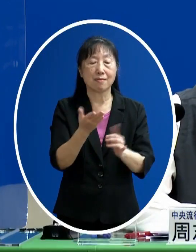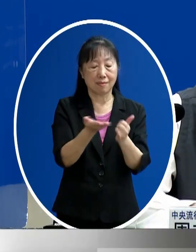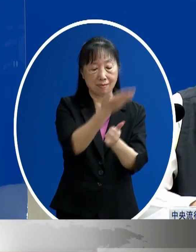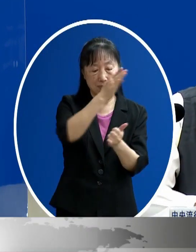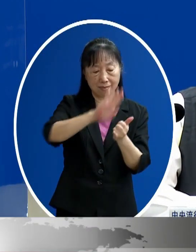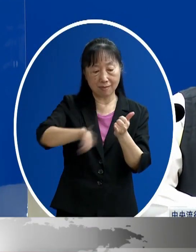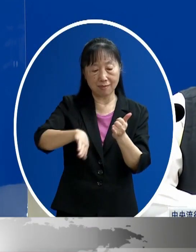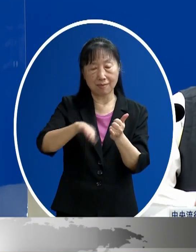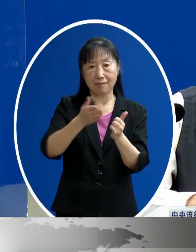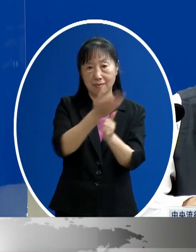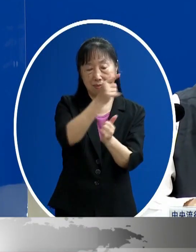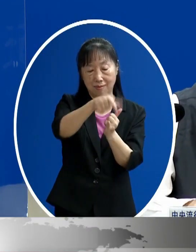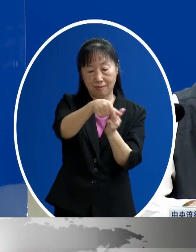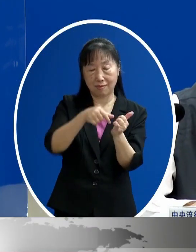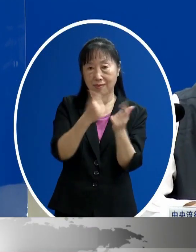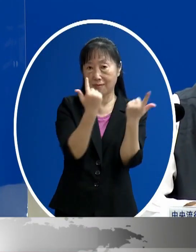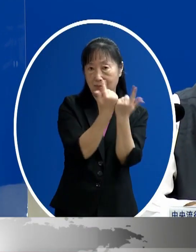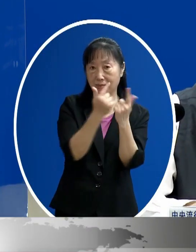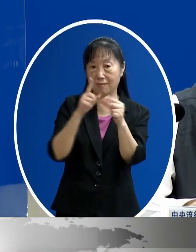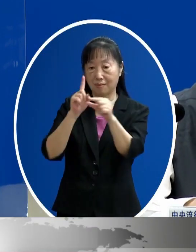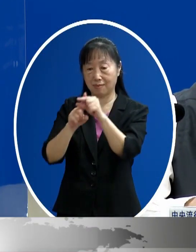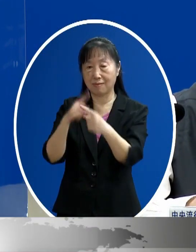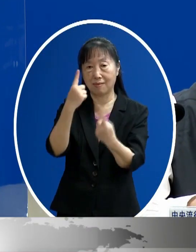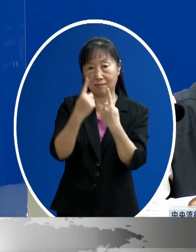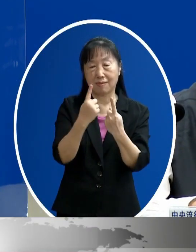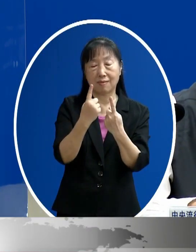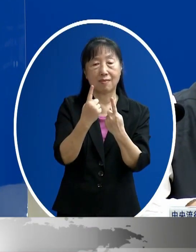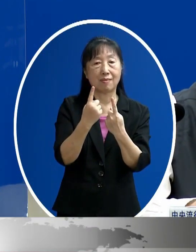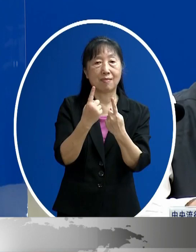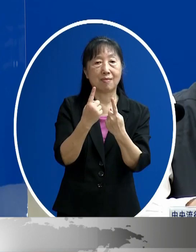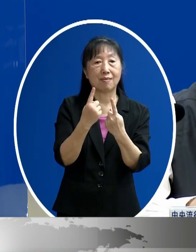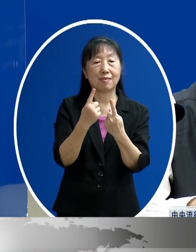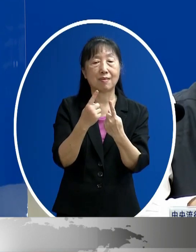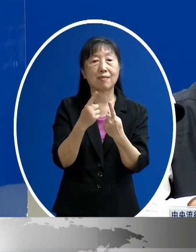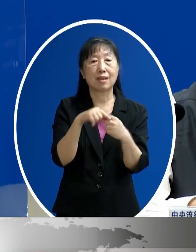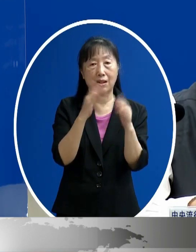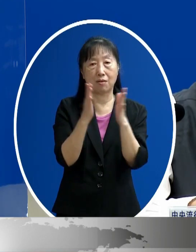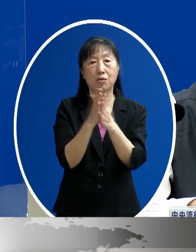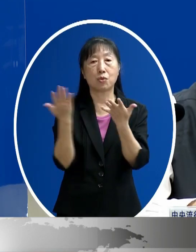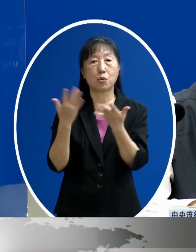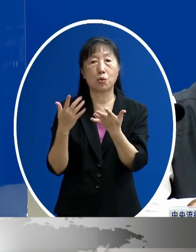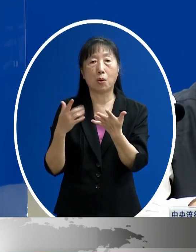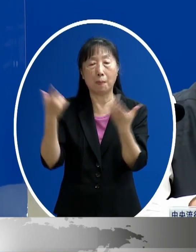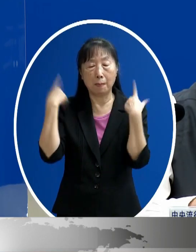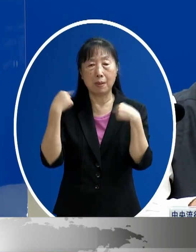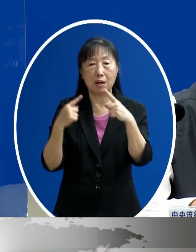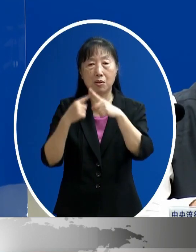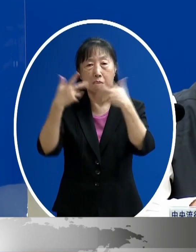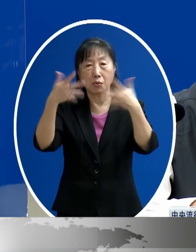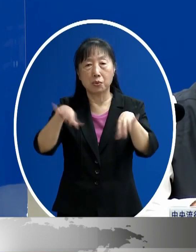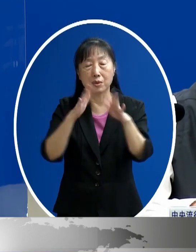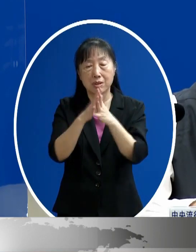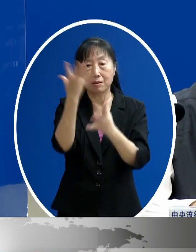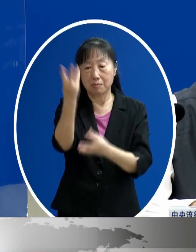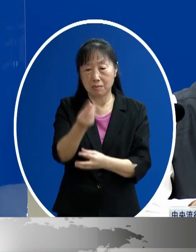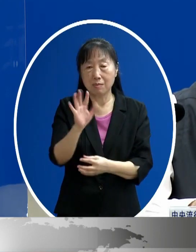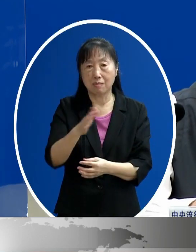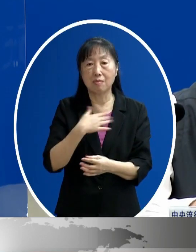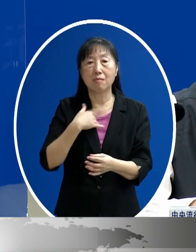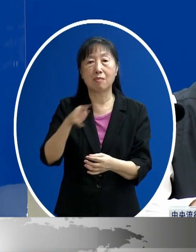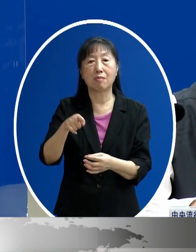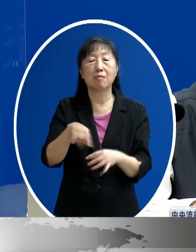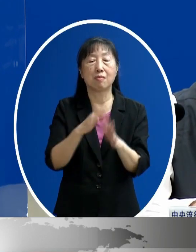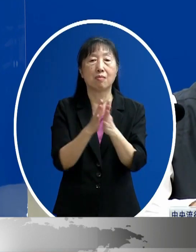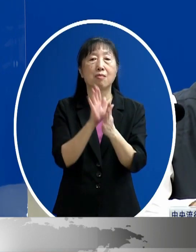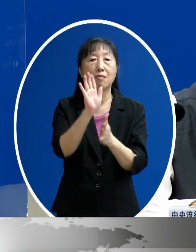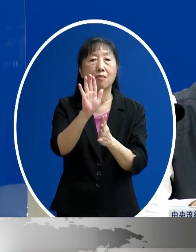northern and central Taiwan, it is more obvious they are already past the peak. In central Taiwan, there is already a downward trend in the number of